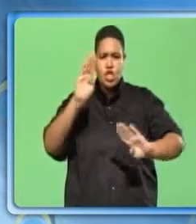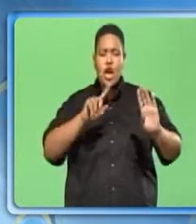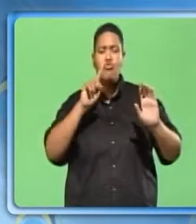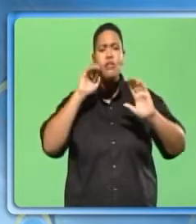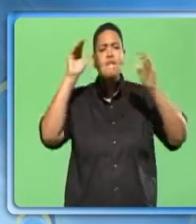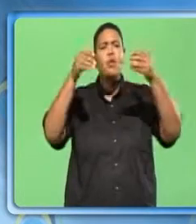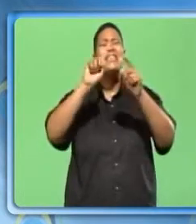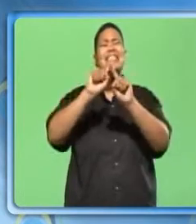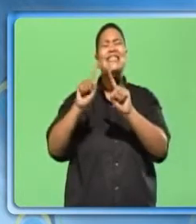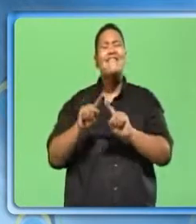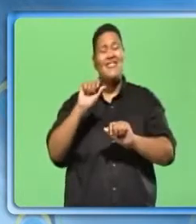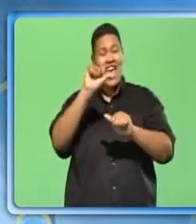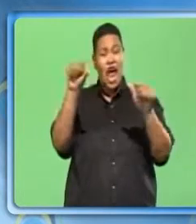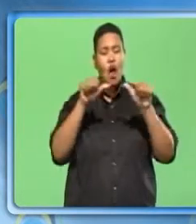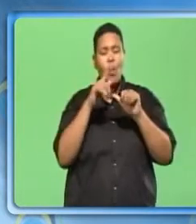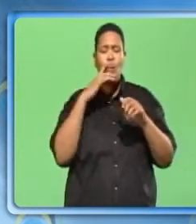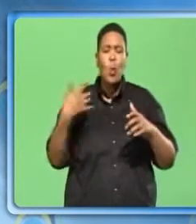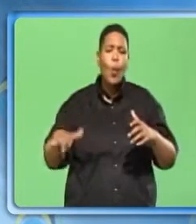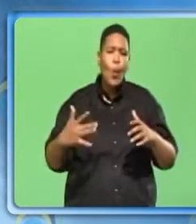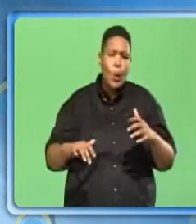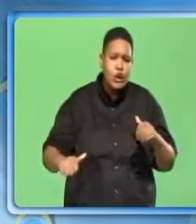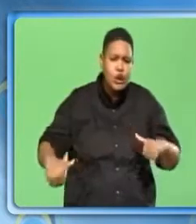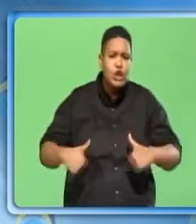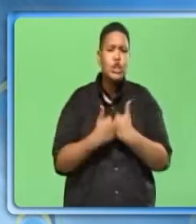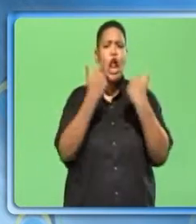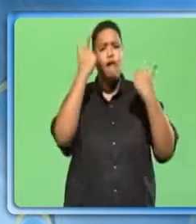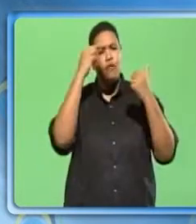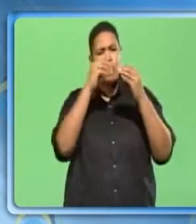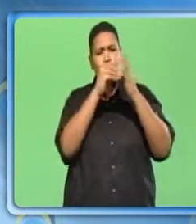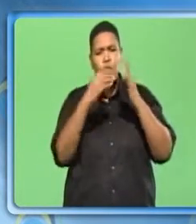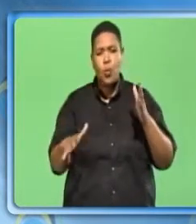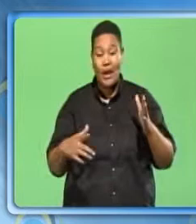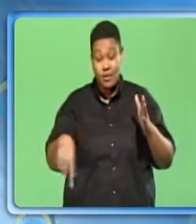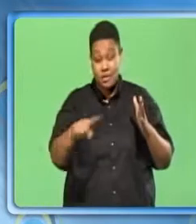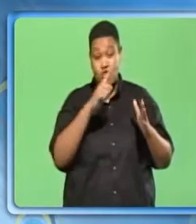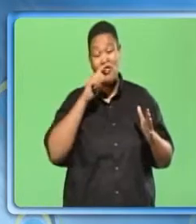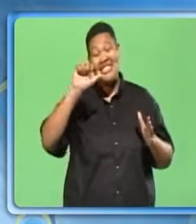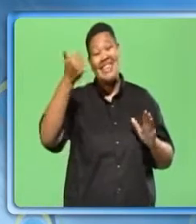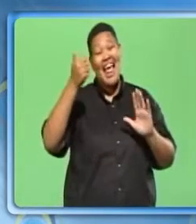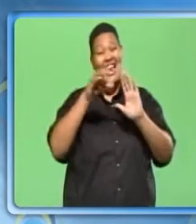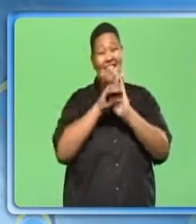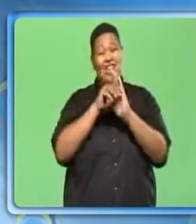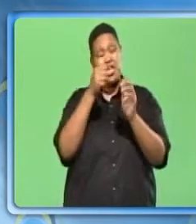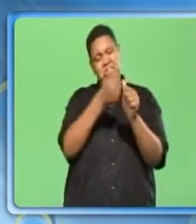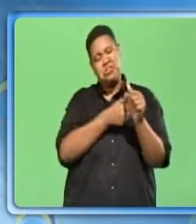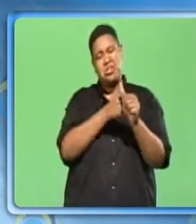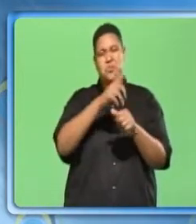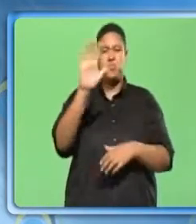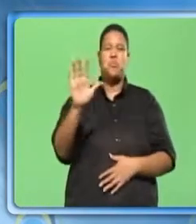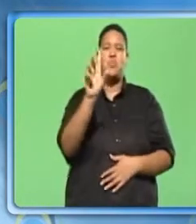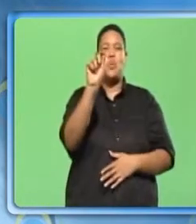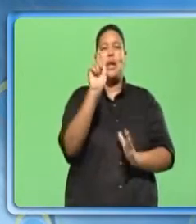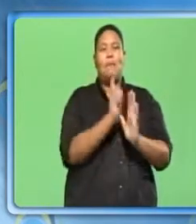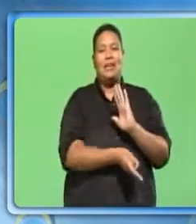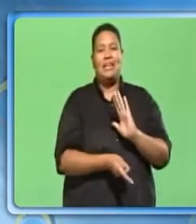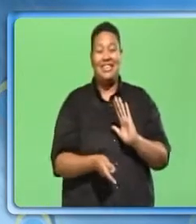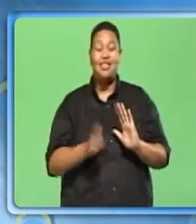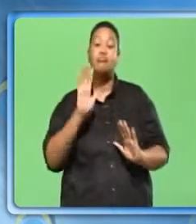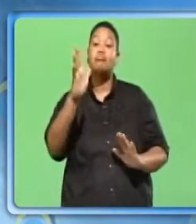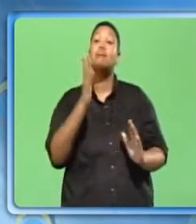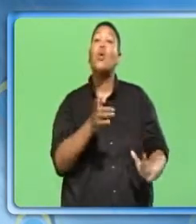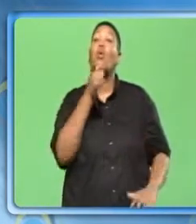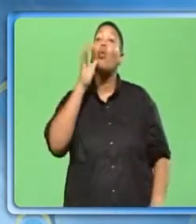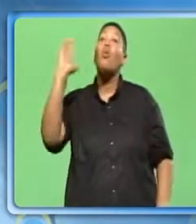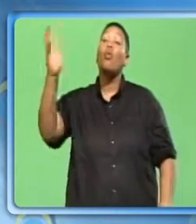highlights areas considered most challenging to our students. There are 10 videos, each lasting 20 minutes. Your